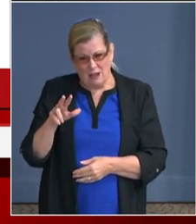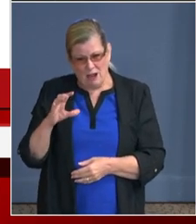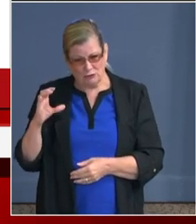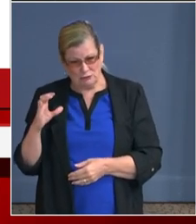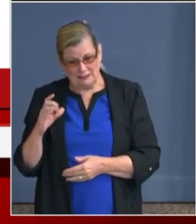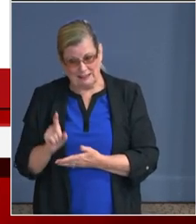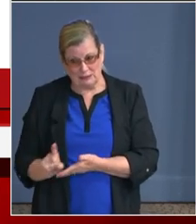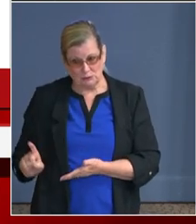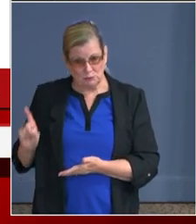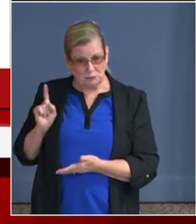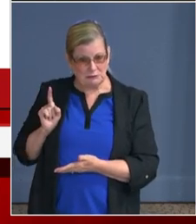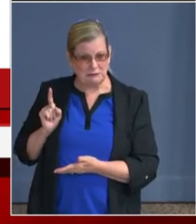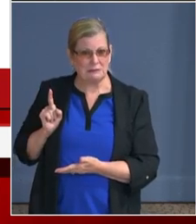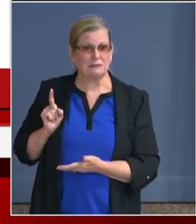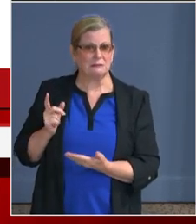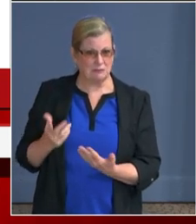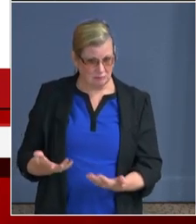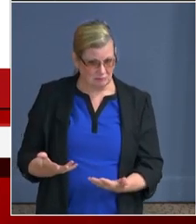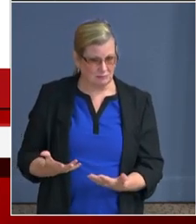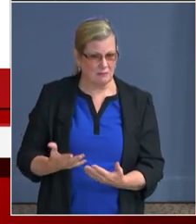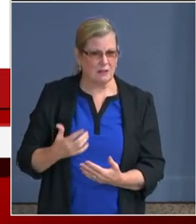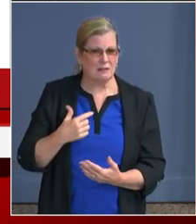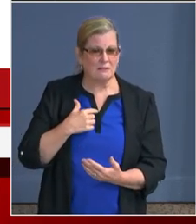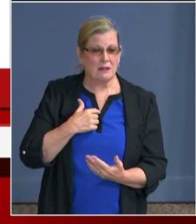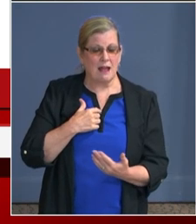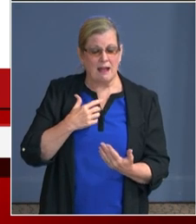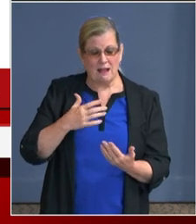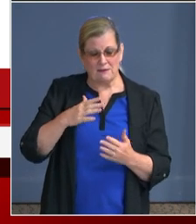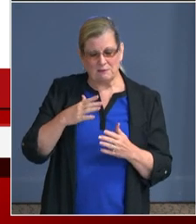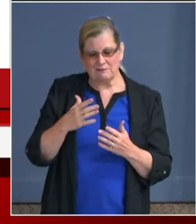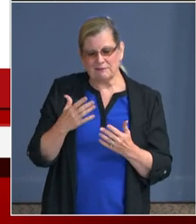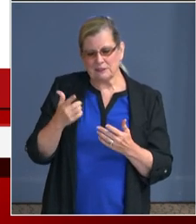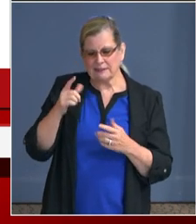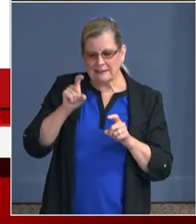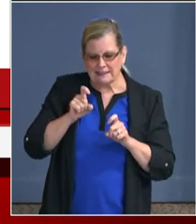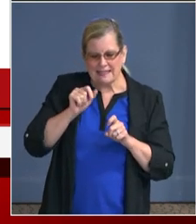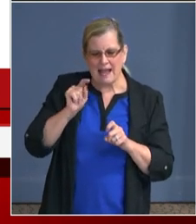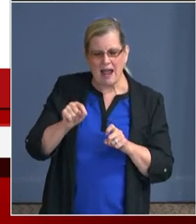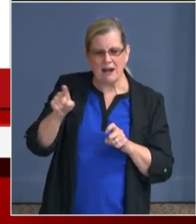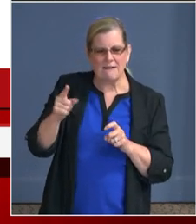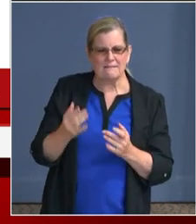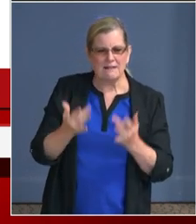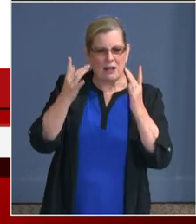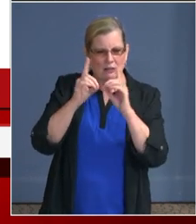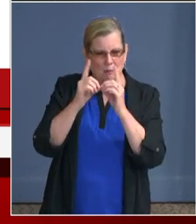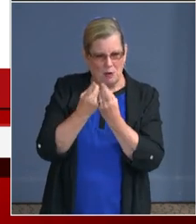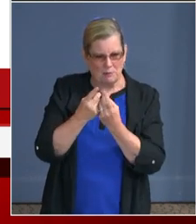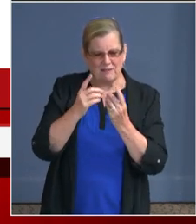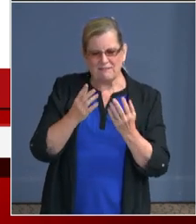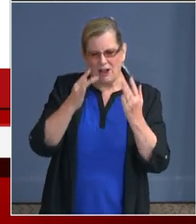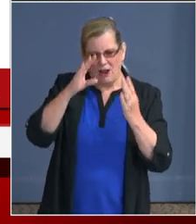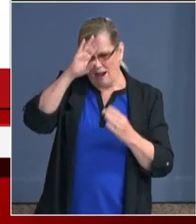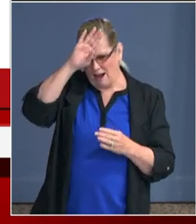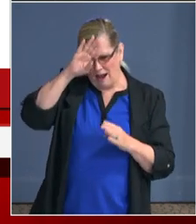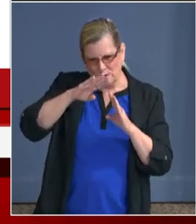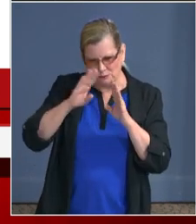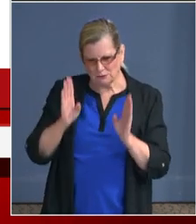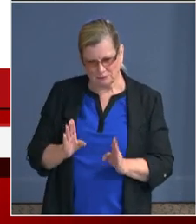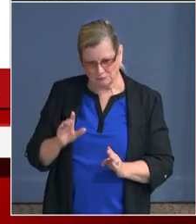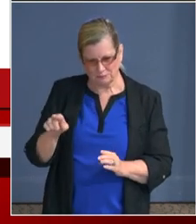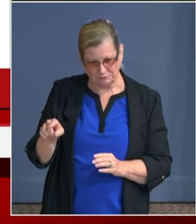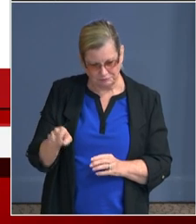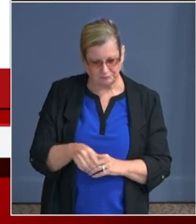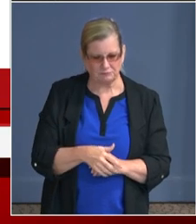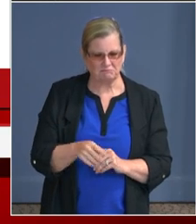week. Our firehouses continue to be an incredible part of our testing mechanism in our